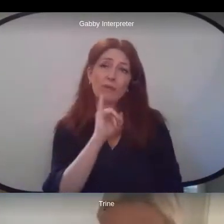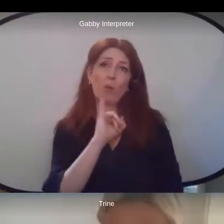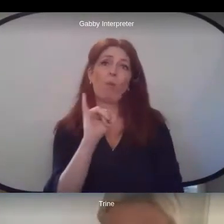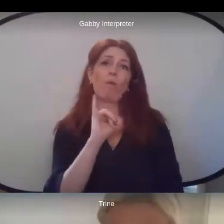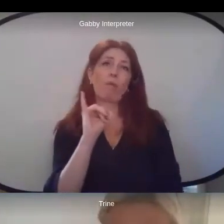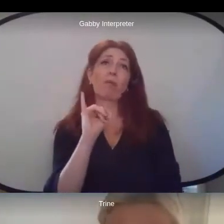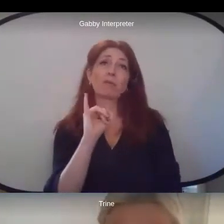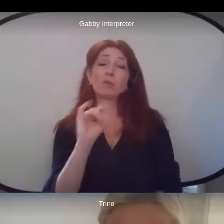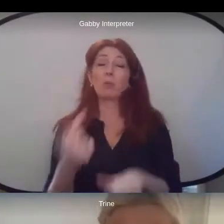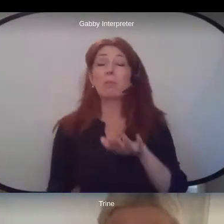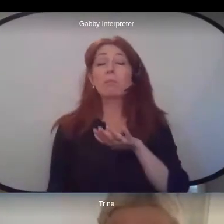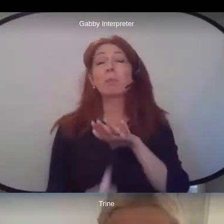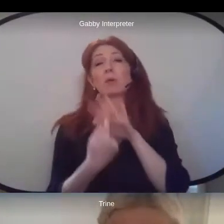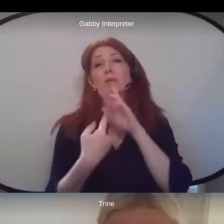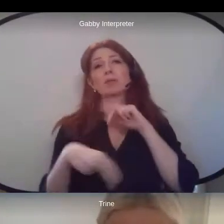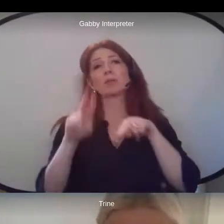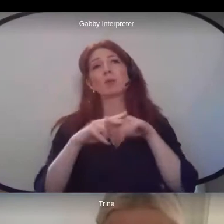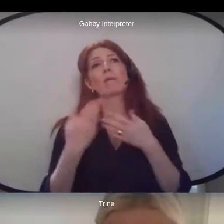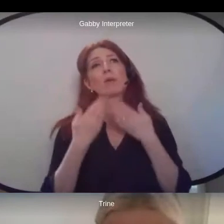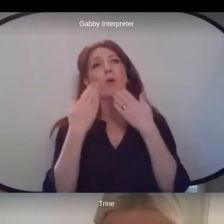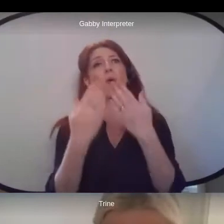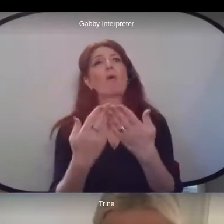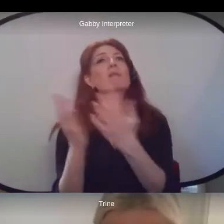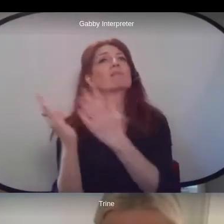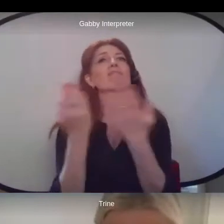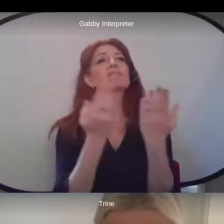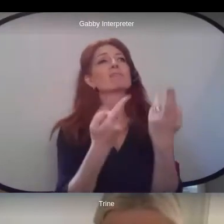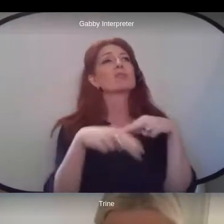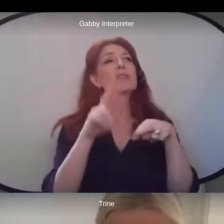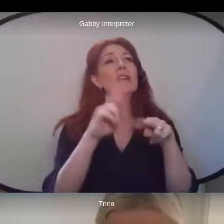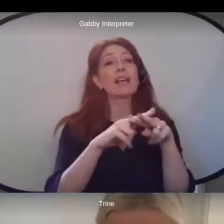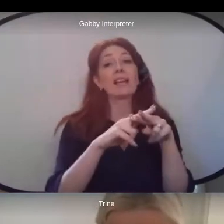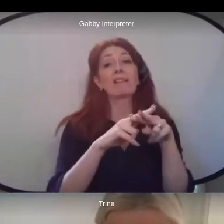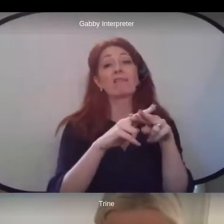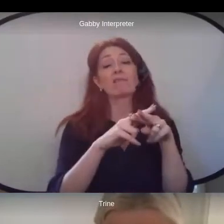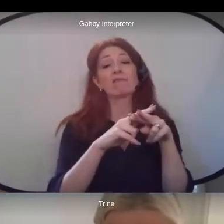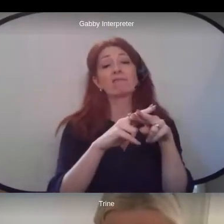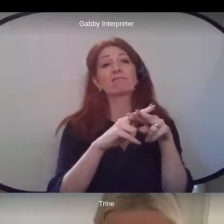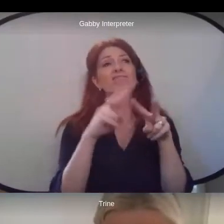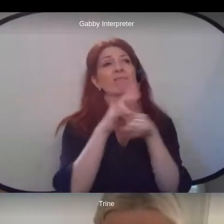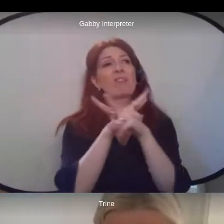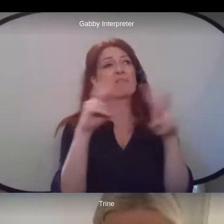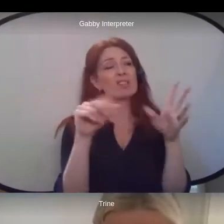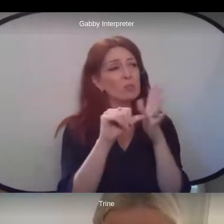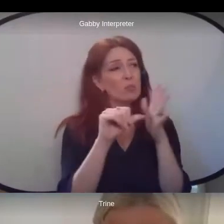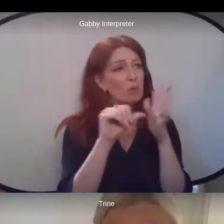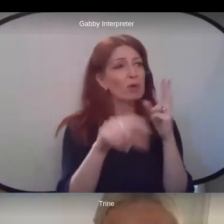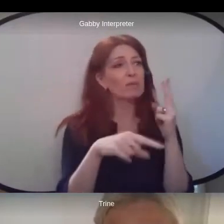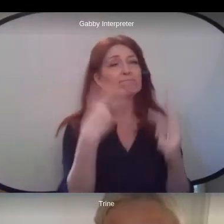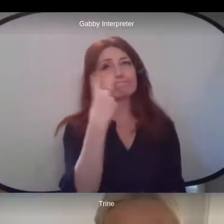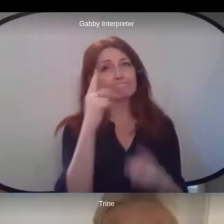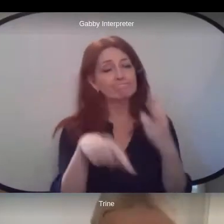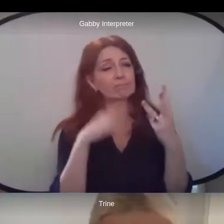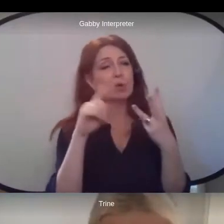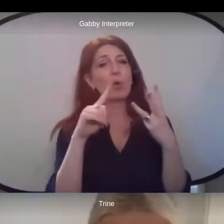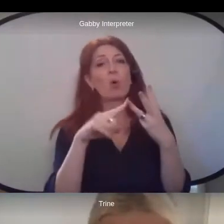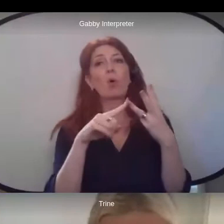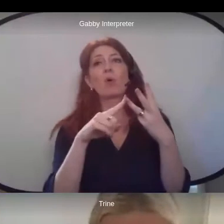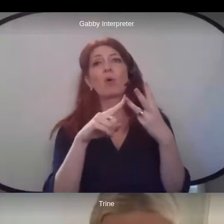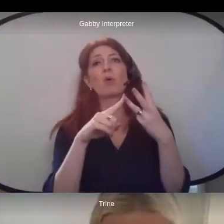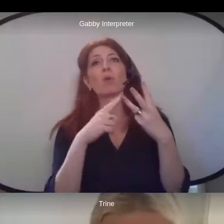going to offer services, particularly to people who traditionally have more visual problems, more accessibility needs, who are